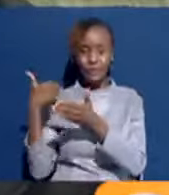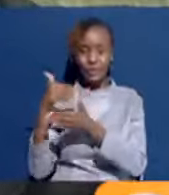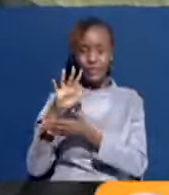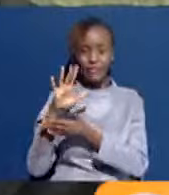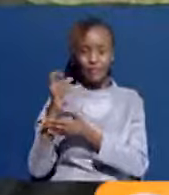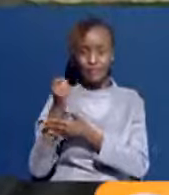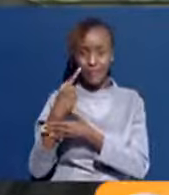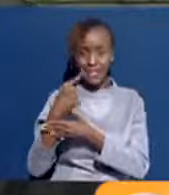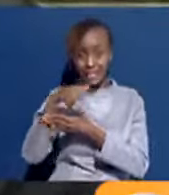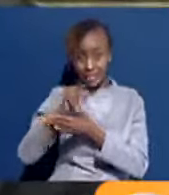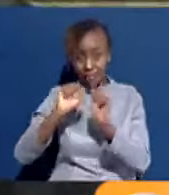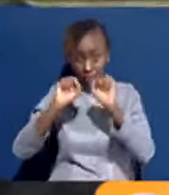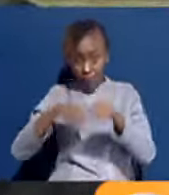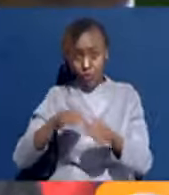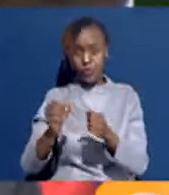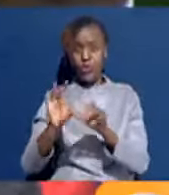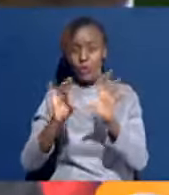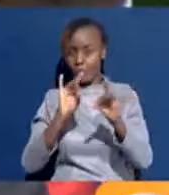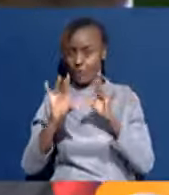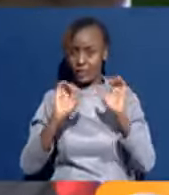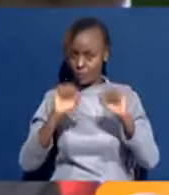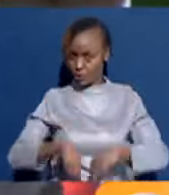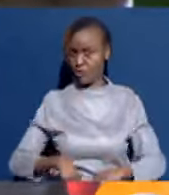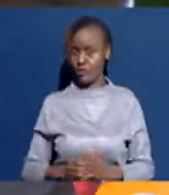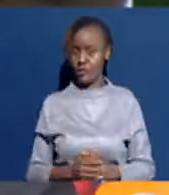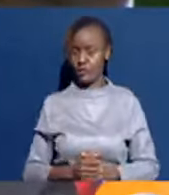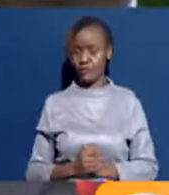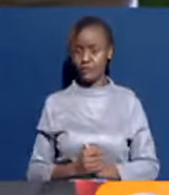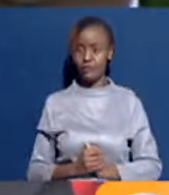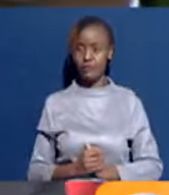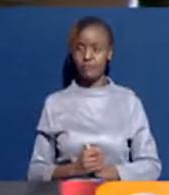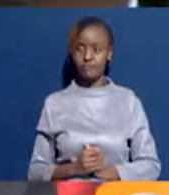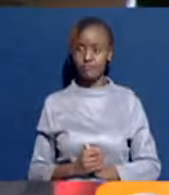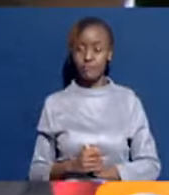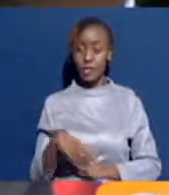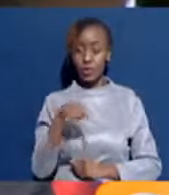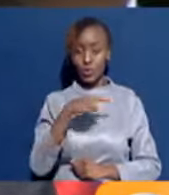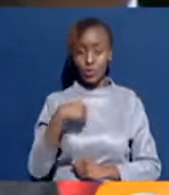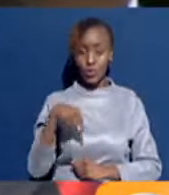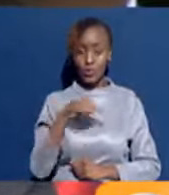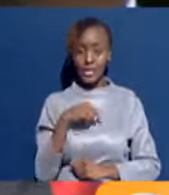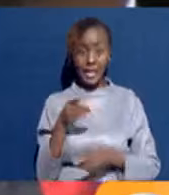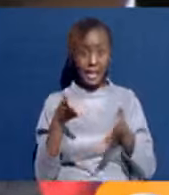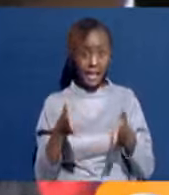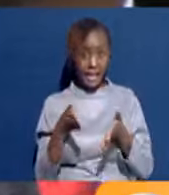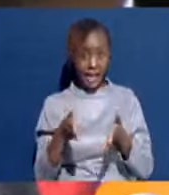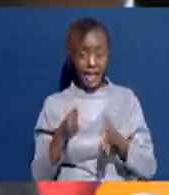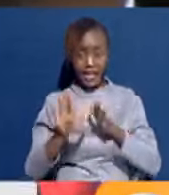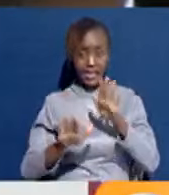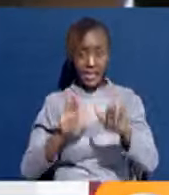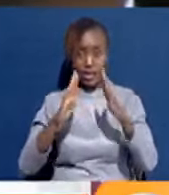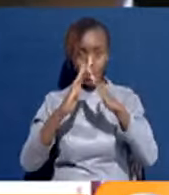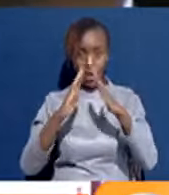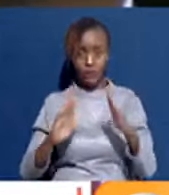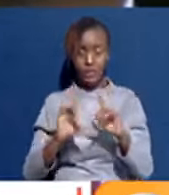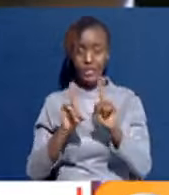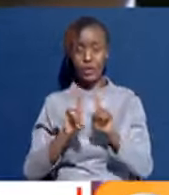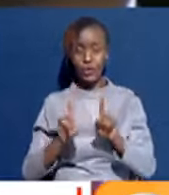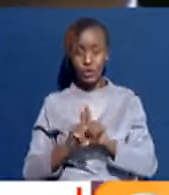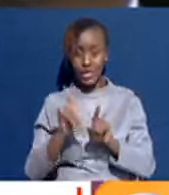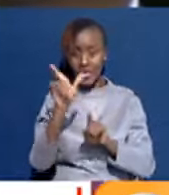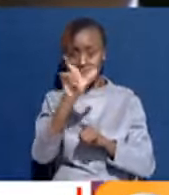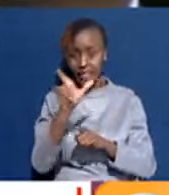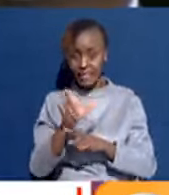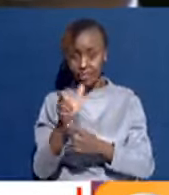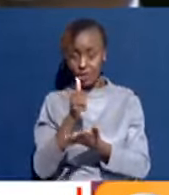collection across the country. We have in our possession here at Nyayo House and within the regional